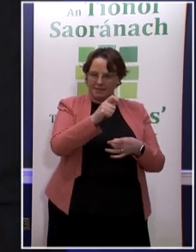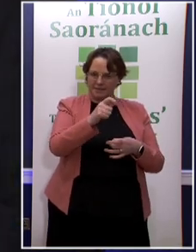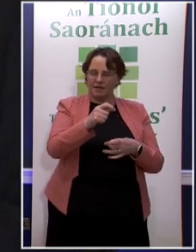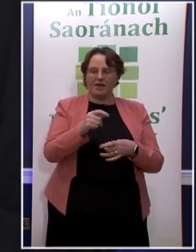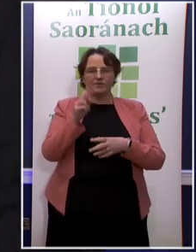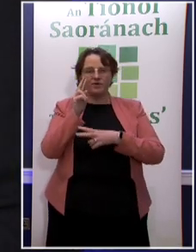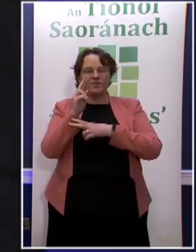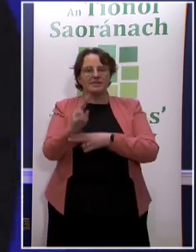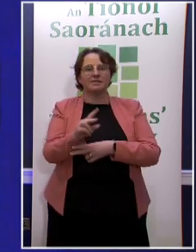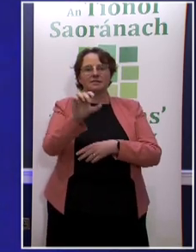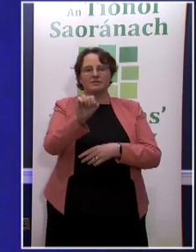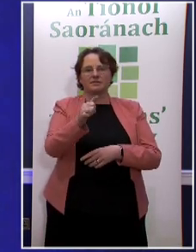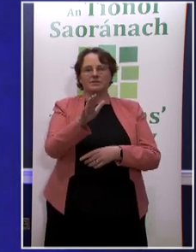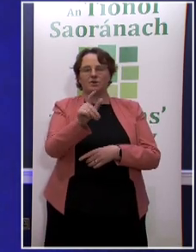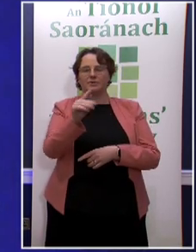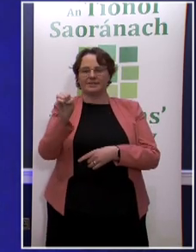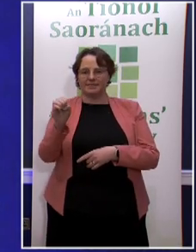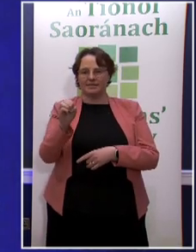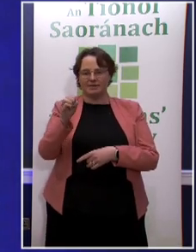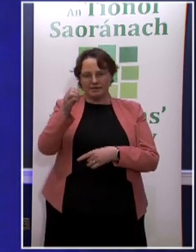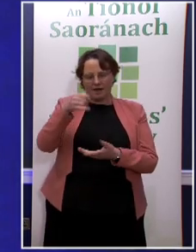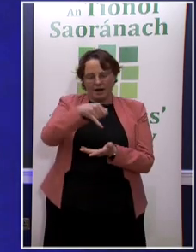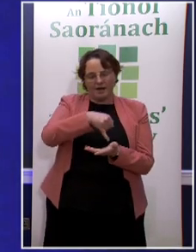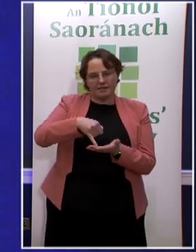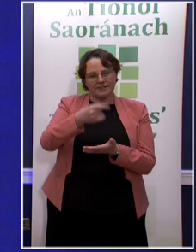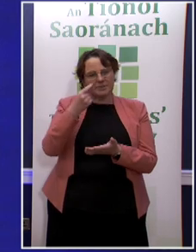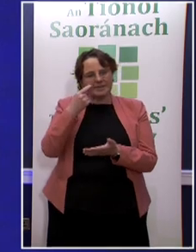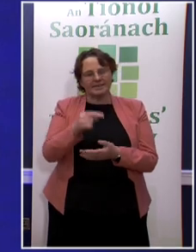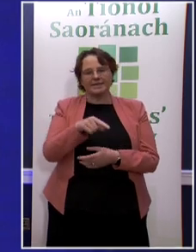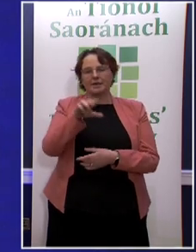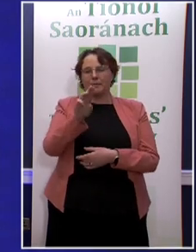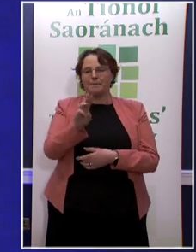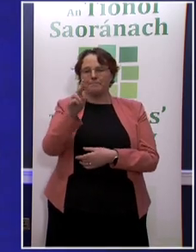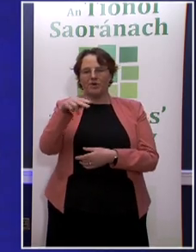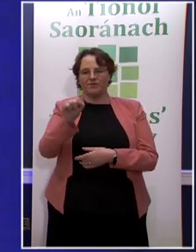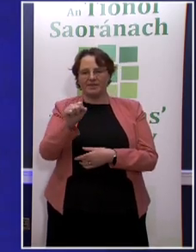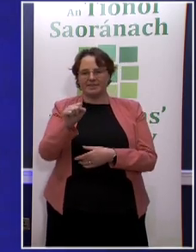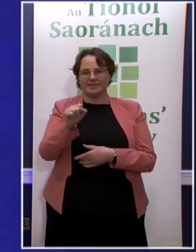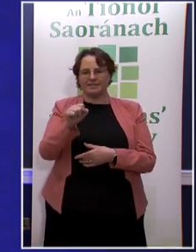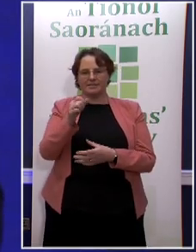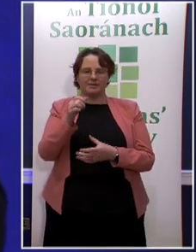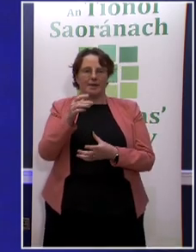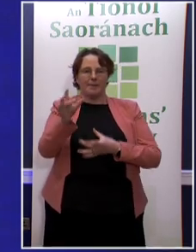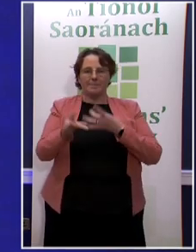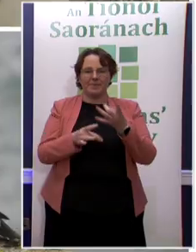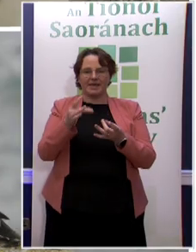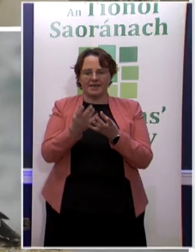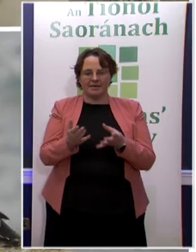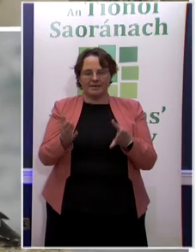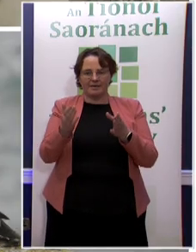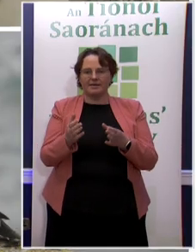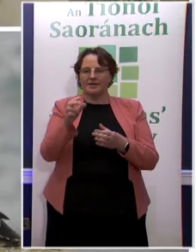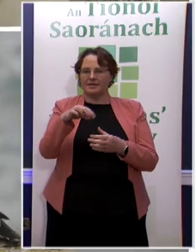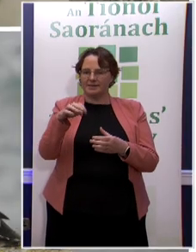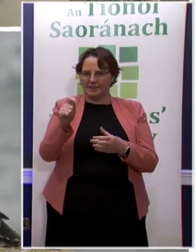boat trip from Kilmore Key, you can see puffins nesting at this time of year over the next few weeks. But a lot of these kinds of species just